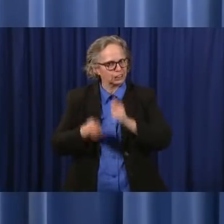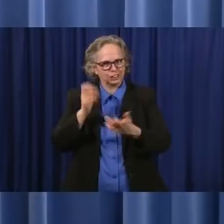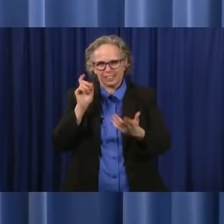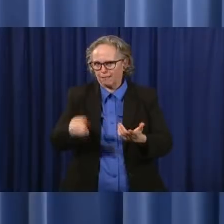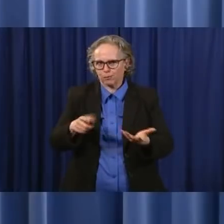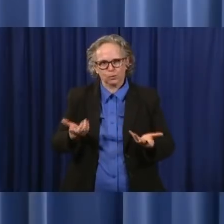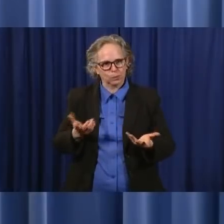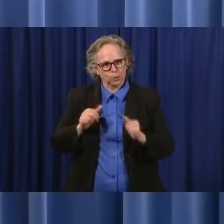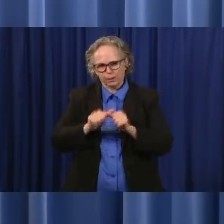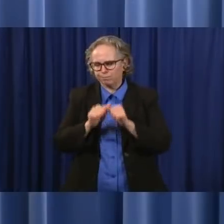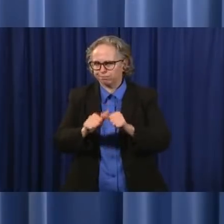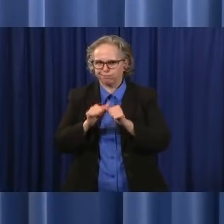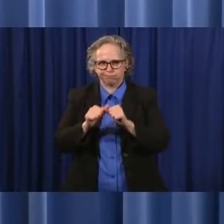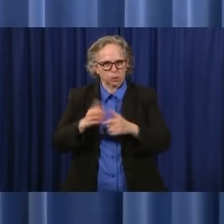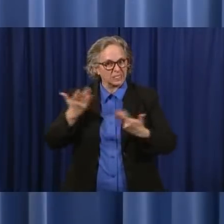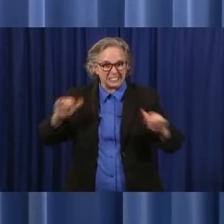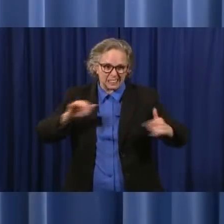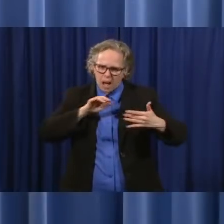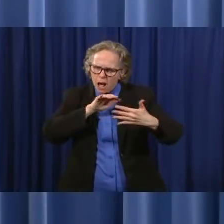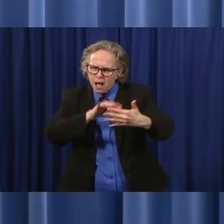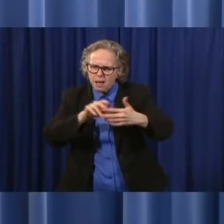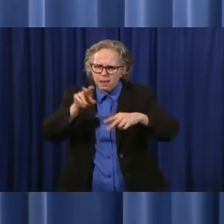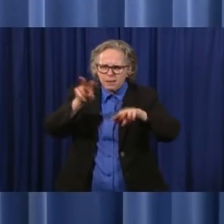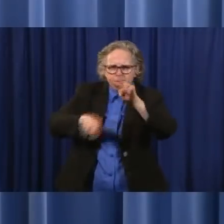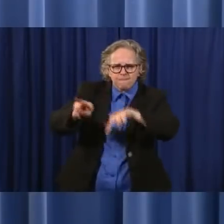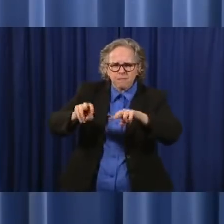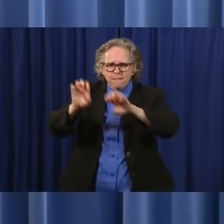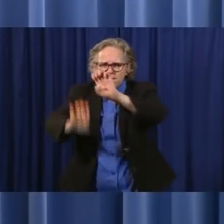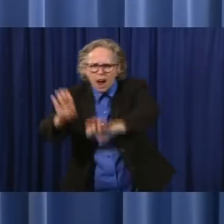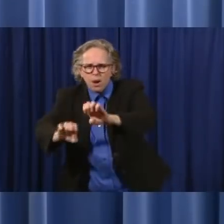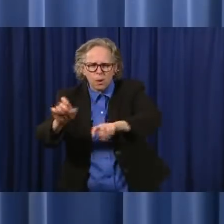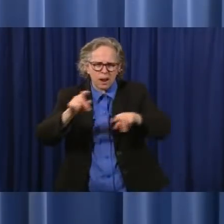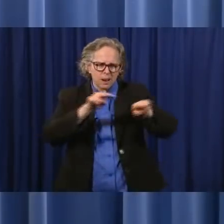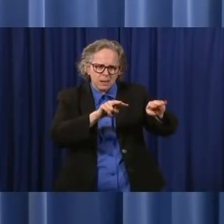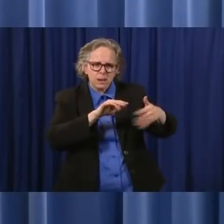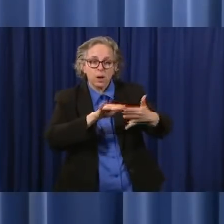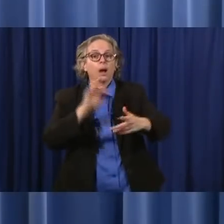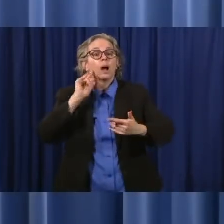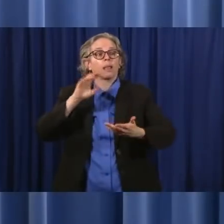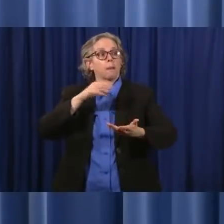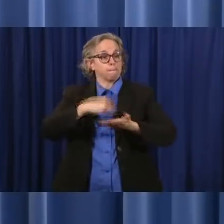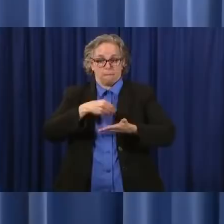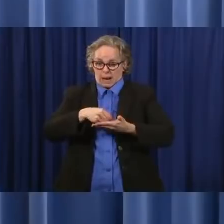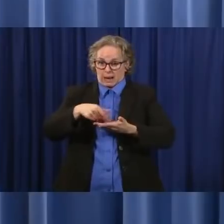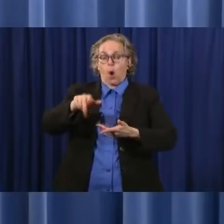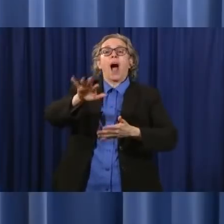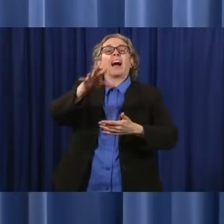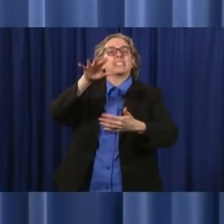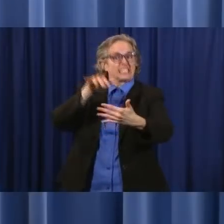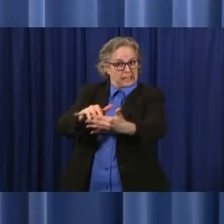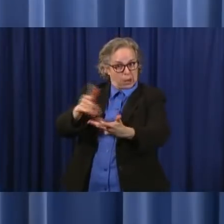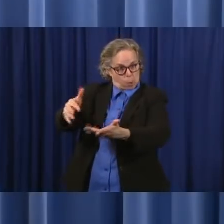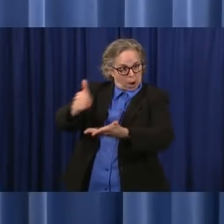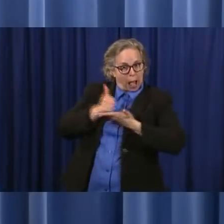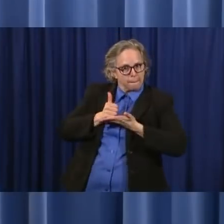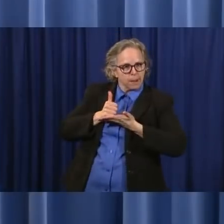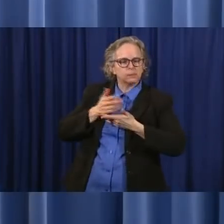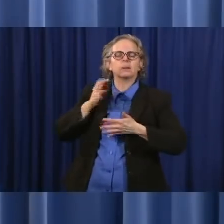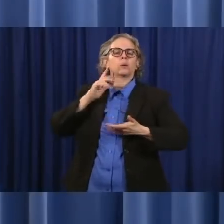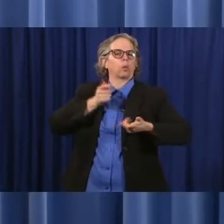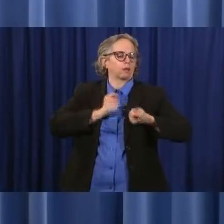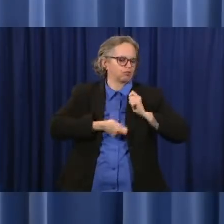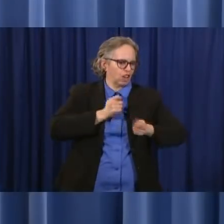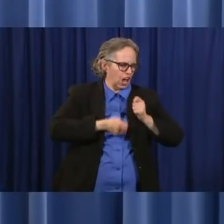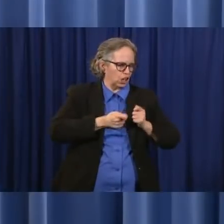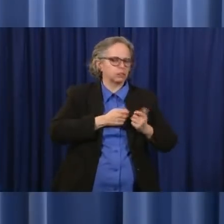study that we're talking about, we will be getting information from that as it moves forward, and we will be adjusting based on that information.